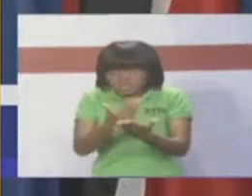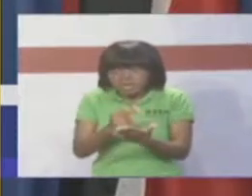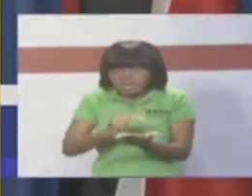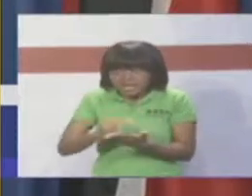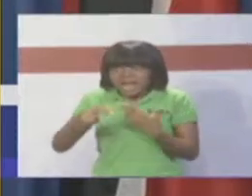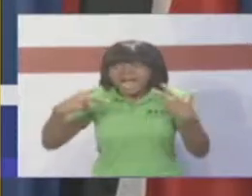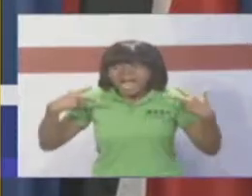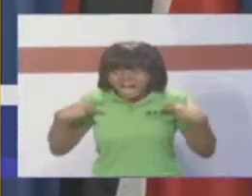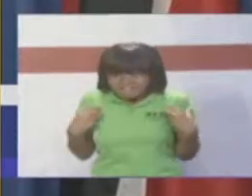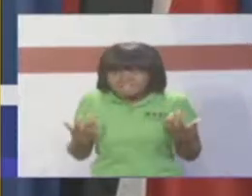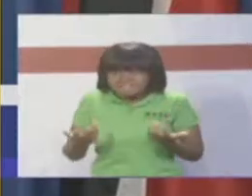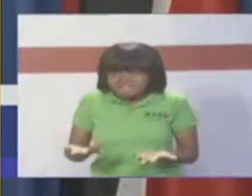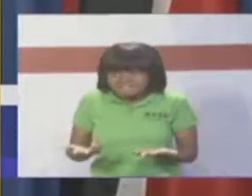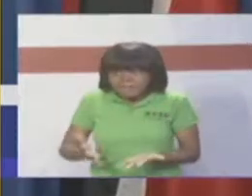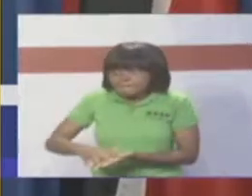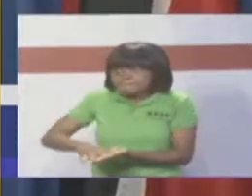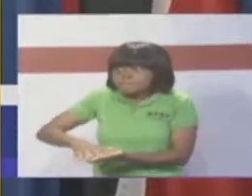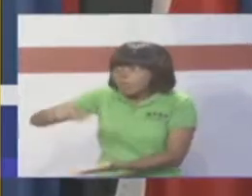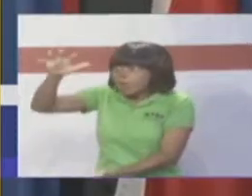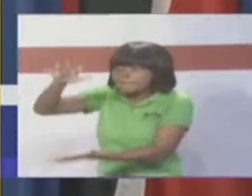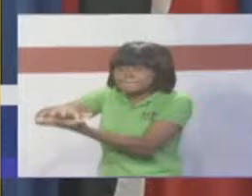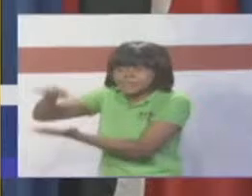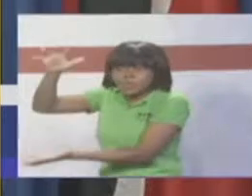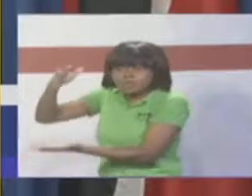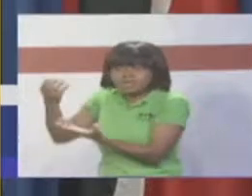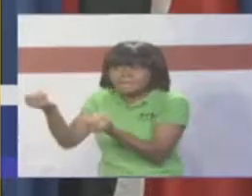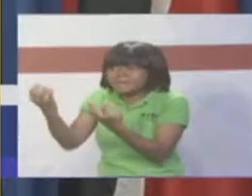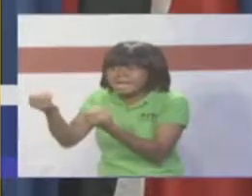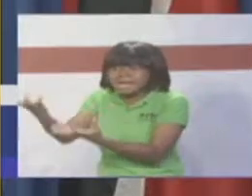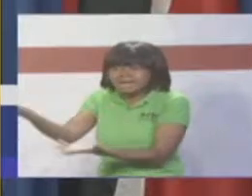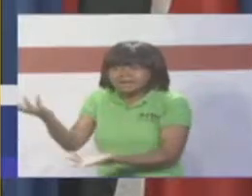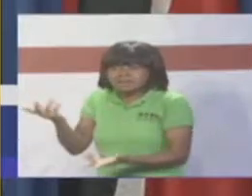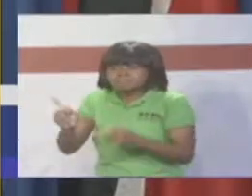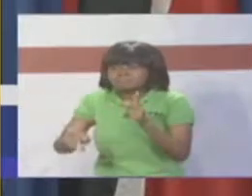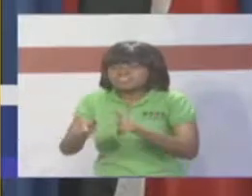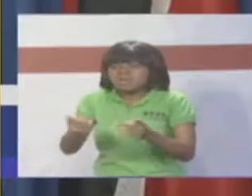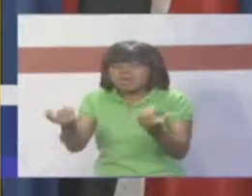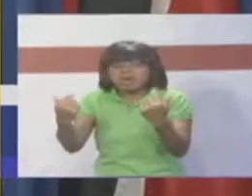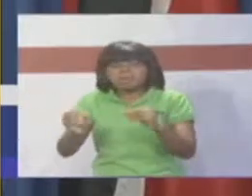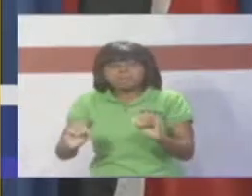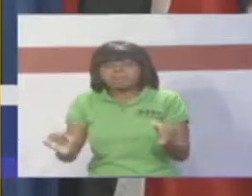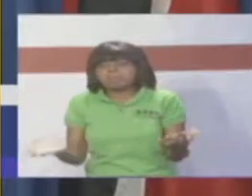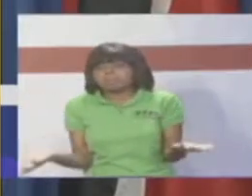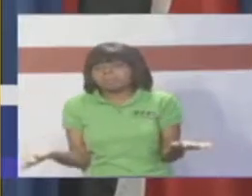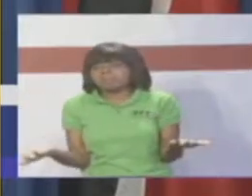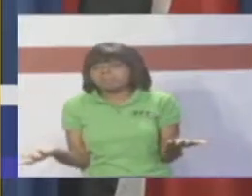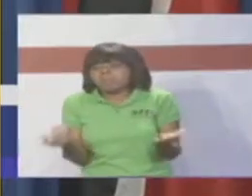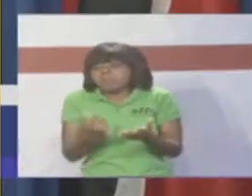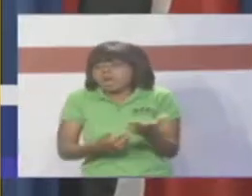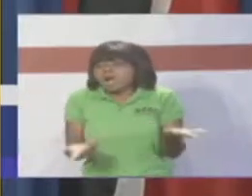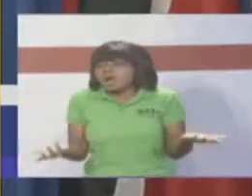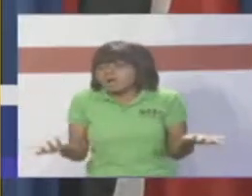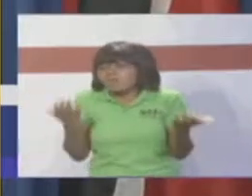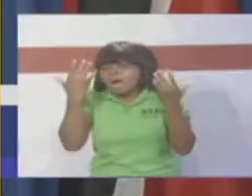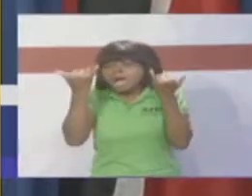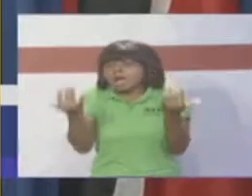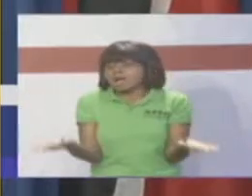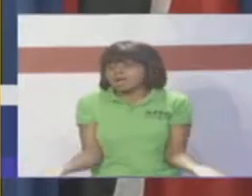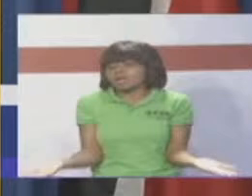Oxford Street was like nobody's business, normal. People were hardly wearing masks on the